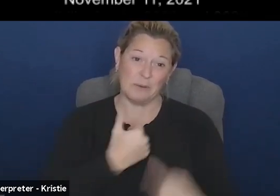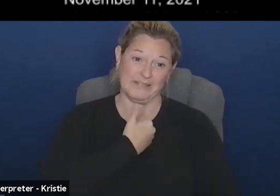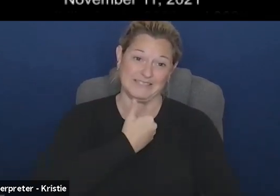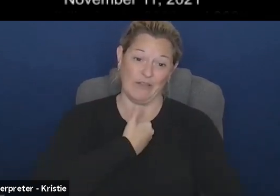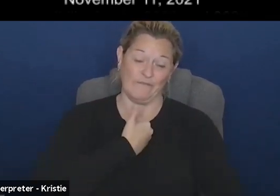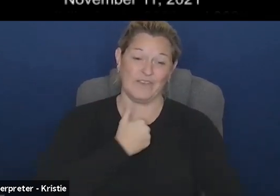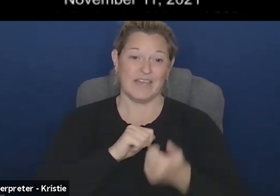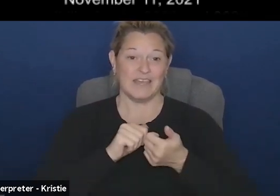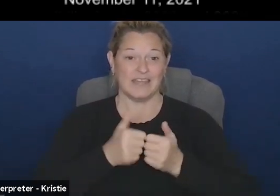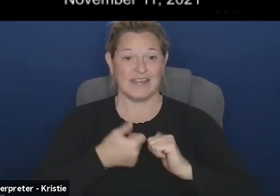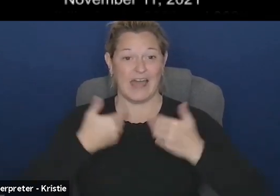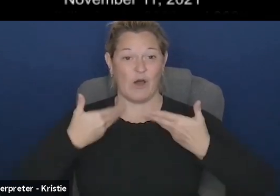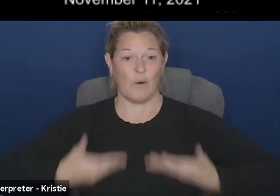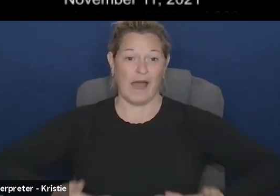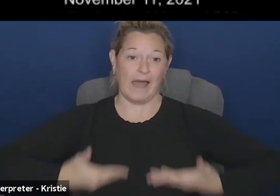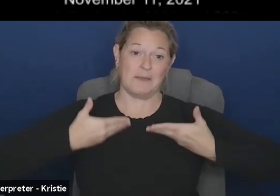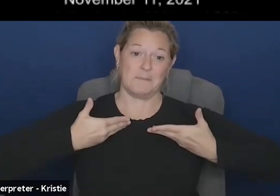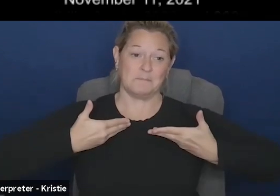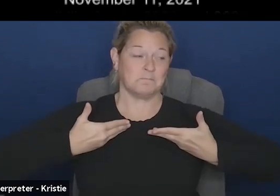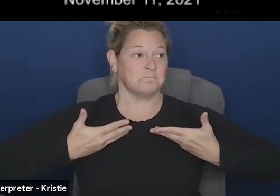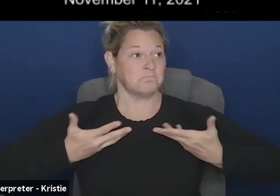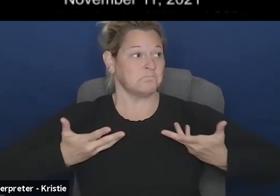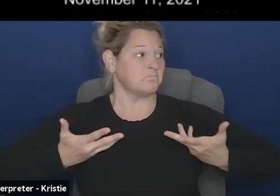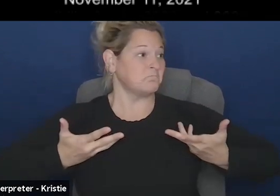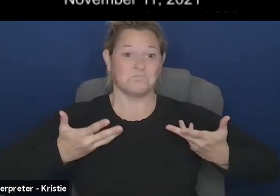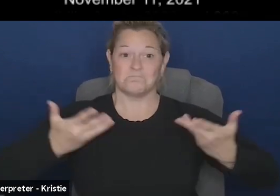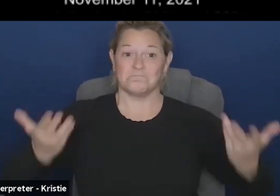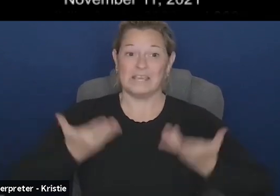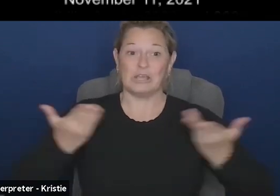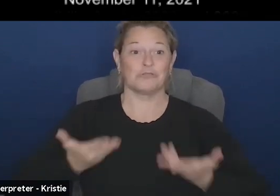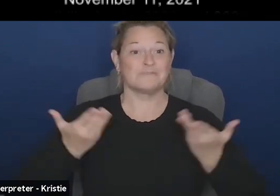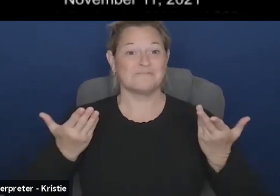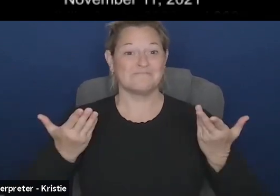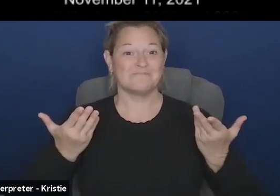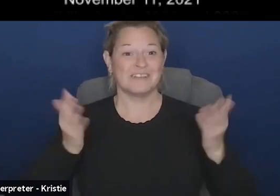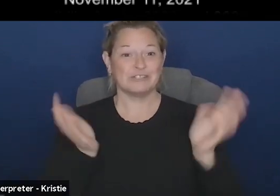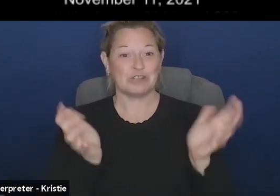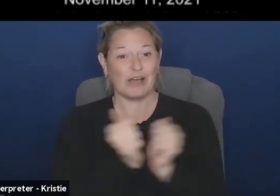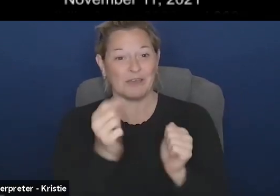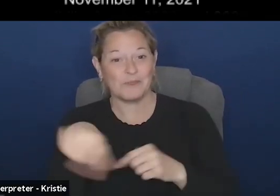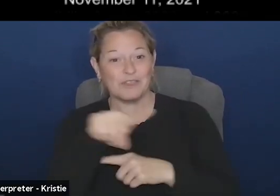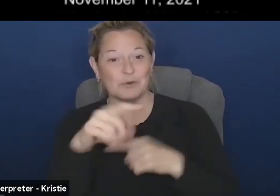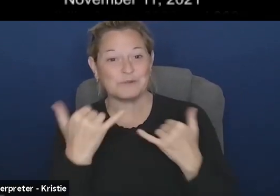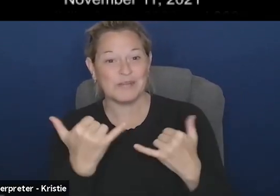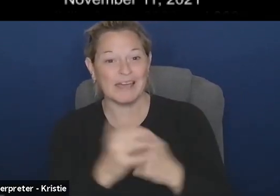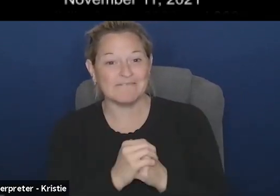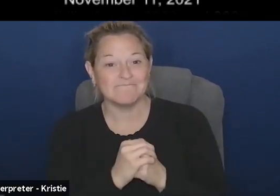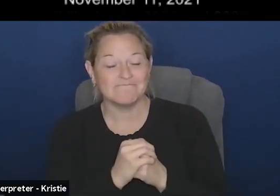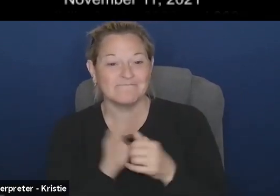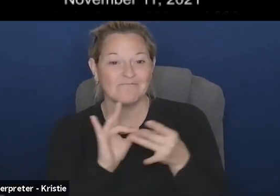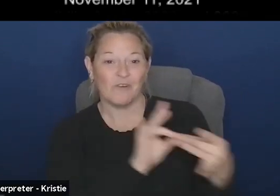how I came to be talking to you today about science accessibility,